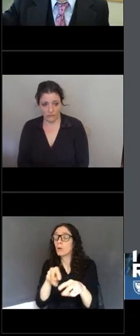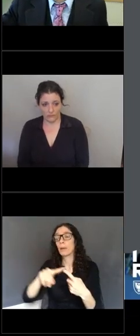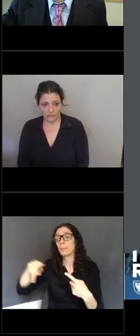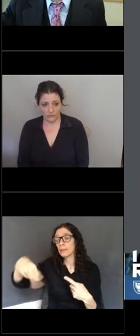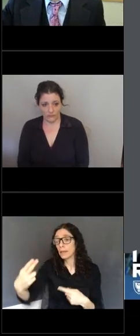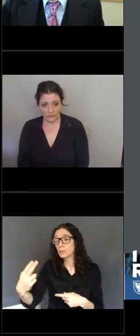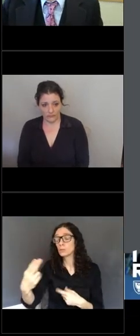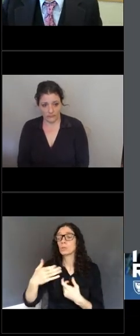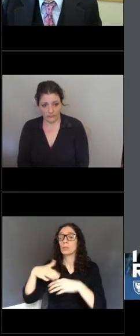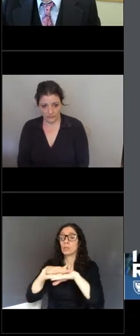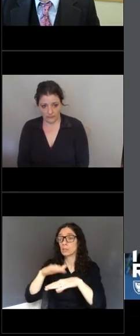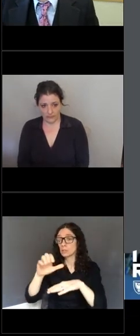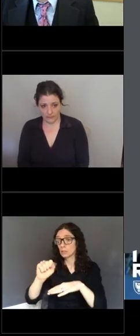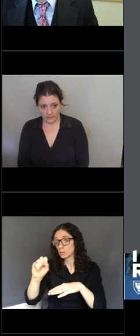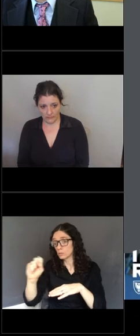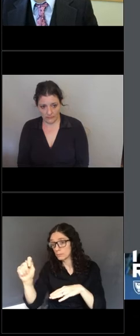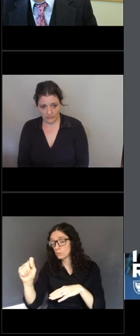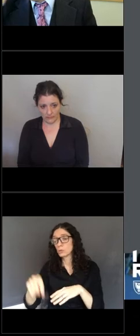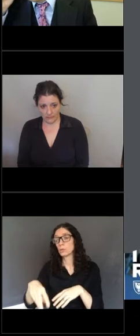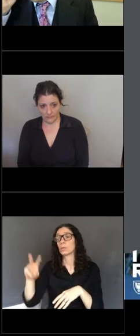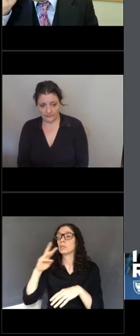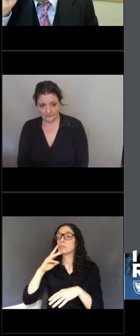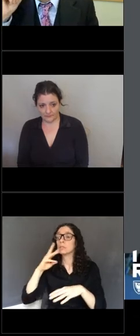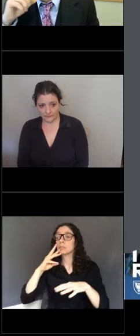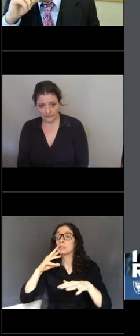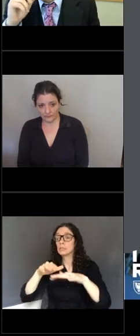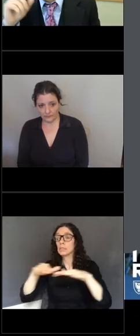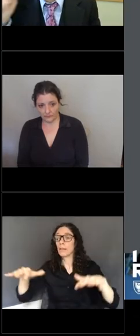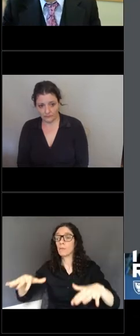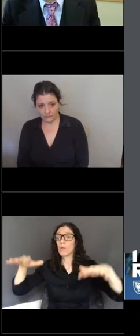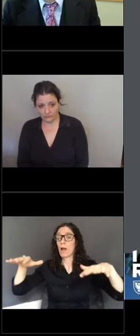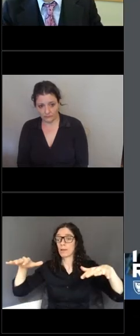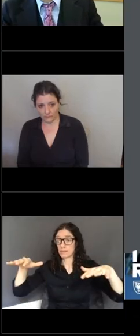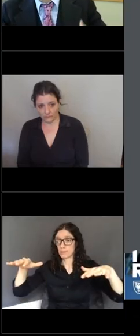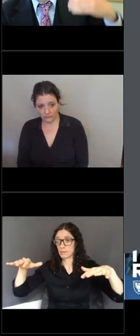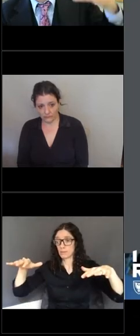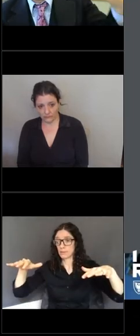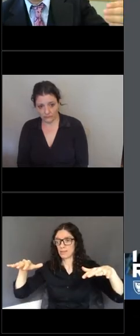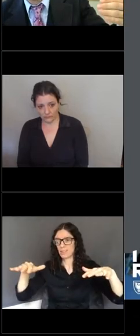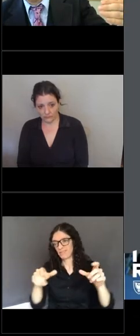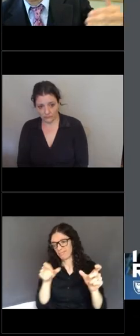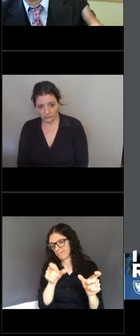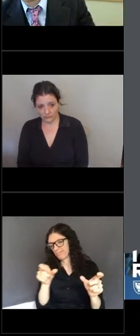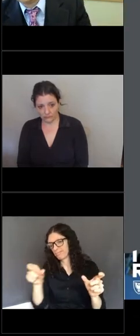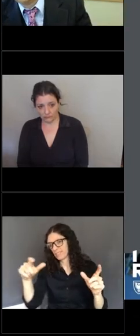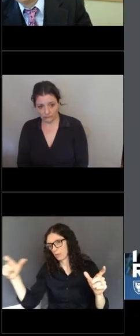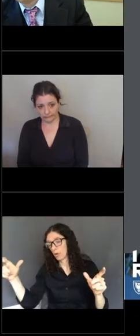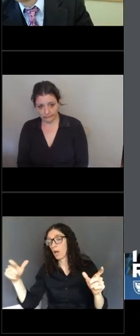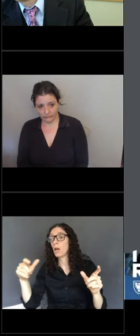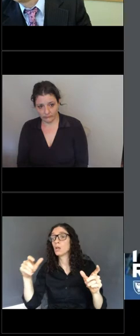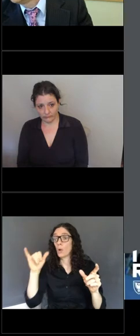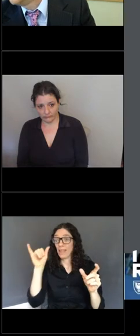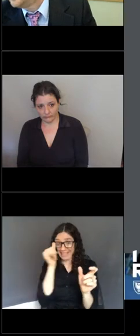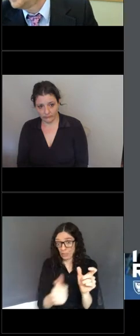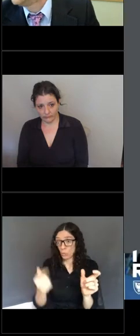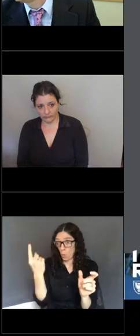temperature, sea level rise, et cetera, et cetera, et cetera. Each one of those items became an action list. So